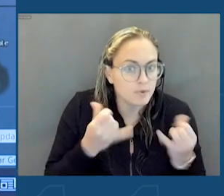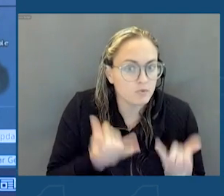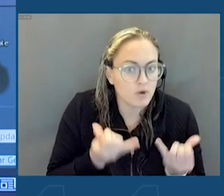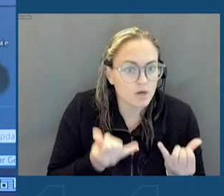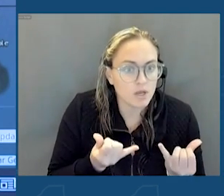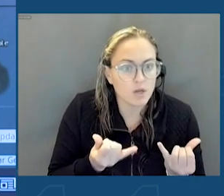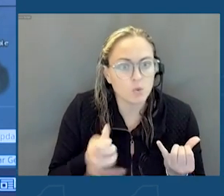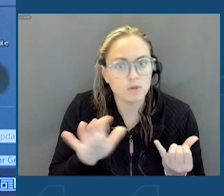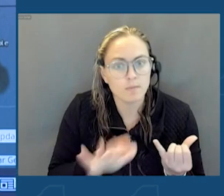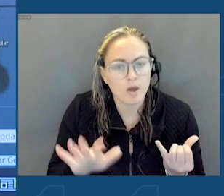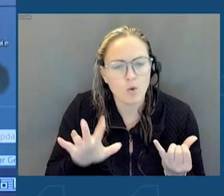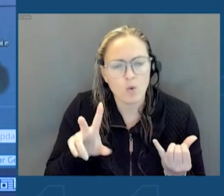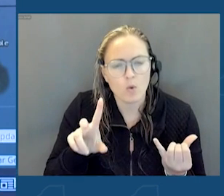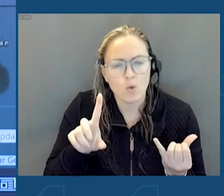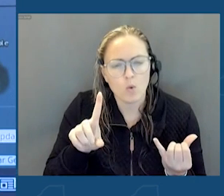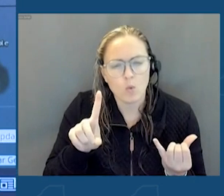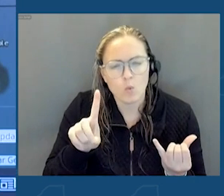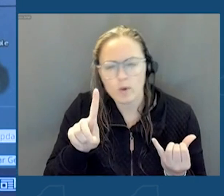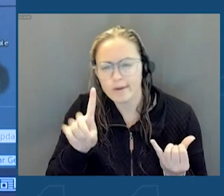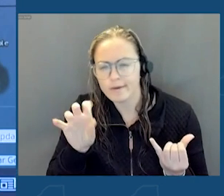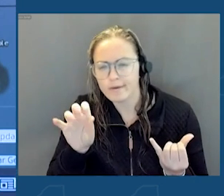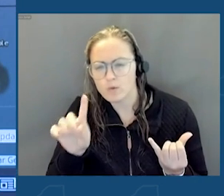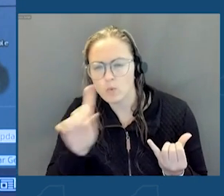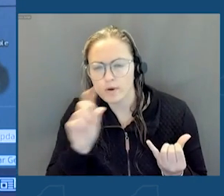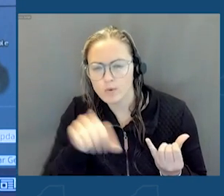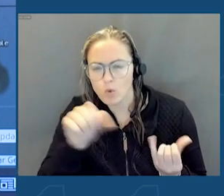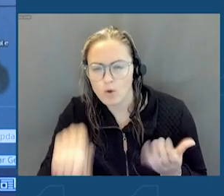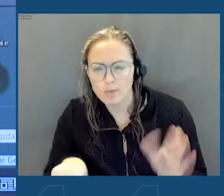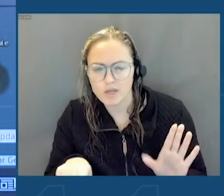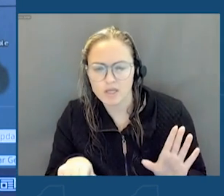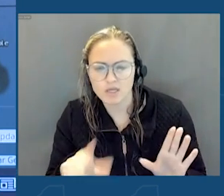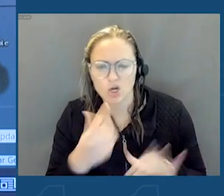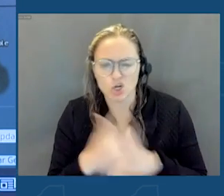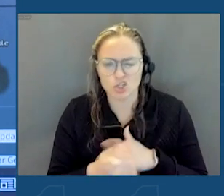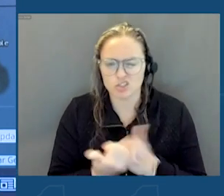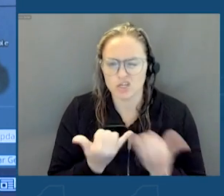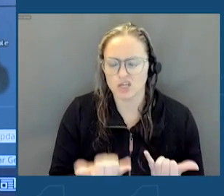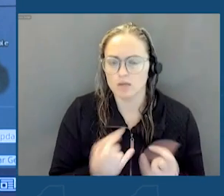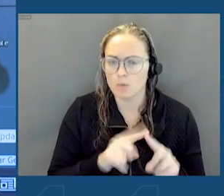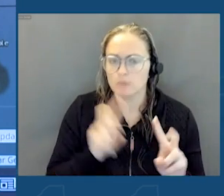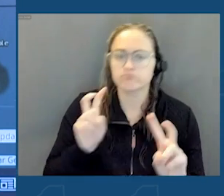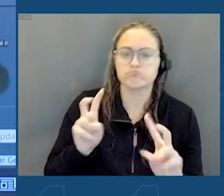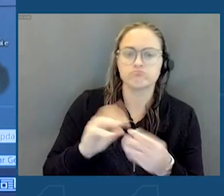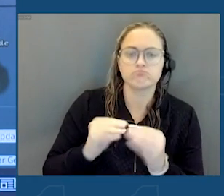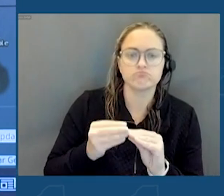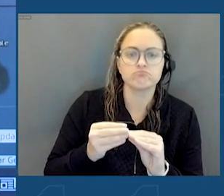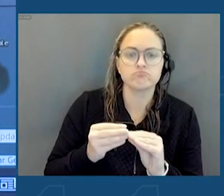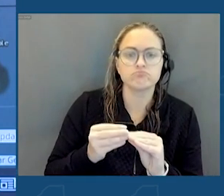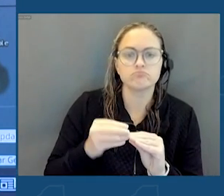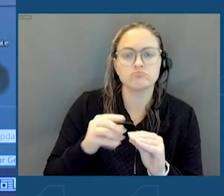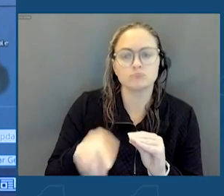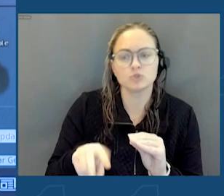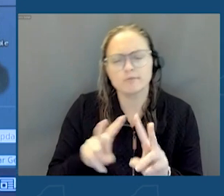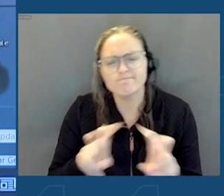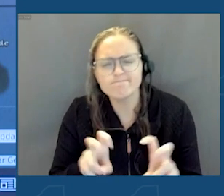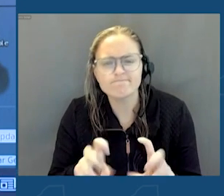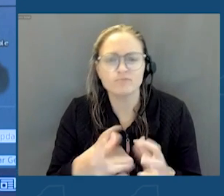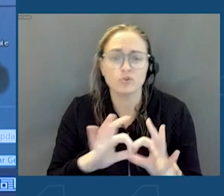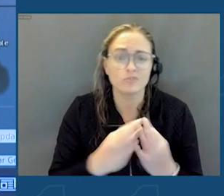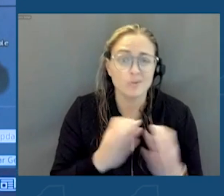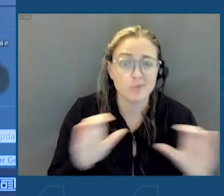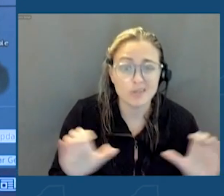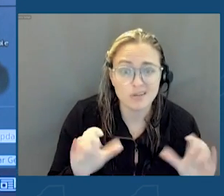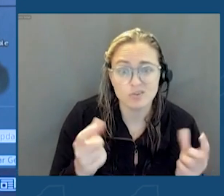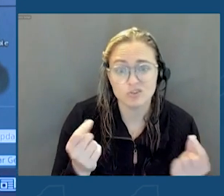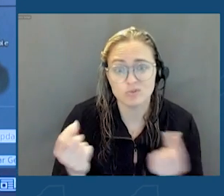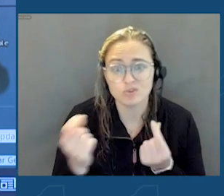about 191, I believe, in Albany, at least it was a little bit earlier today. So keep an eye on that. And that should gauge your family activities. You should